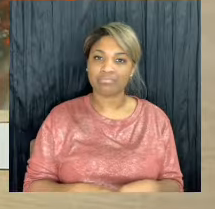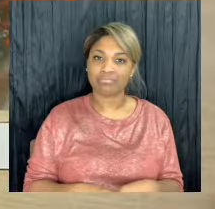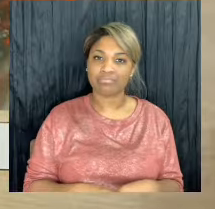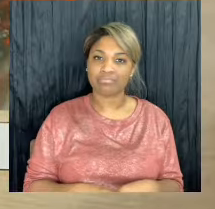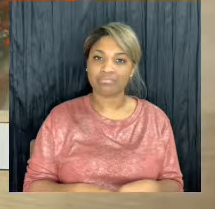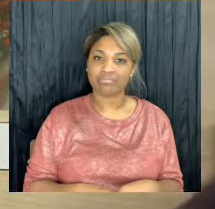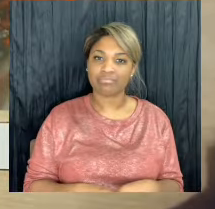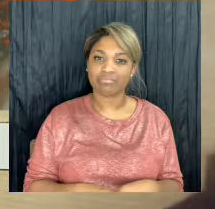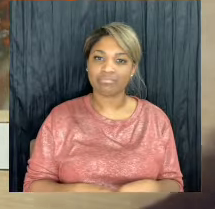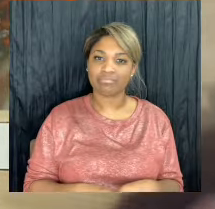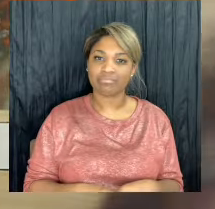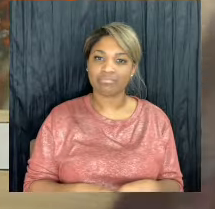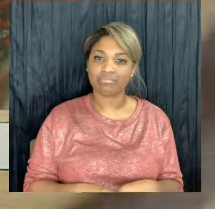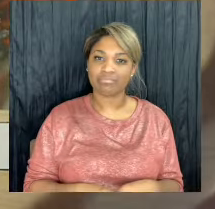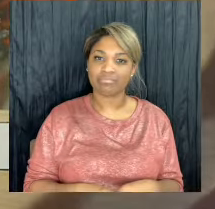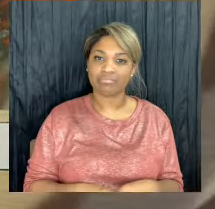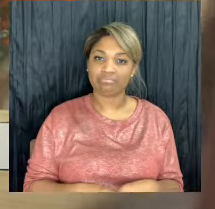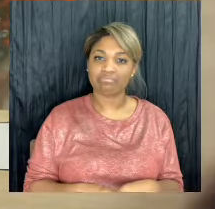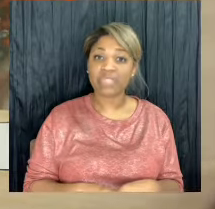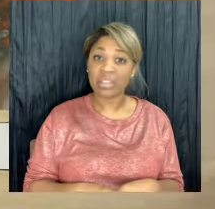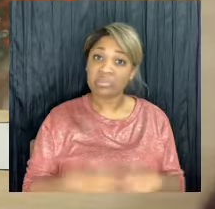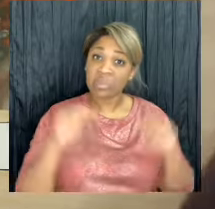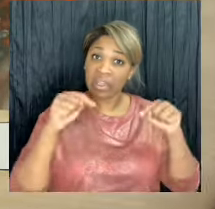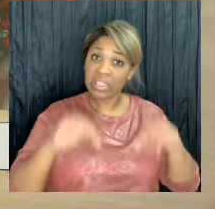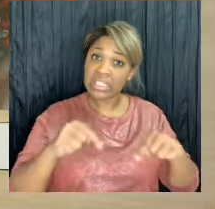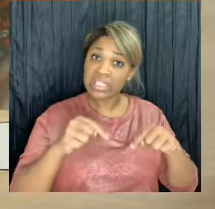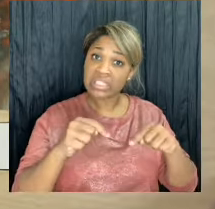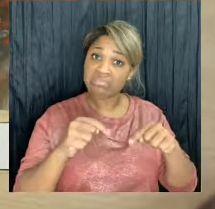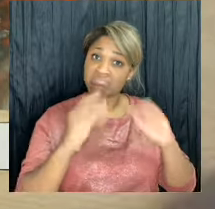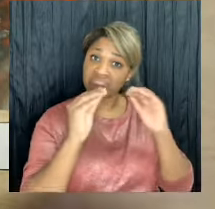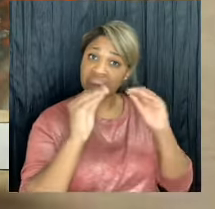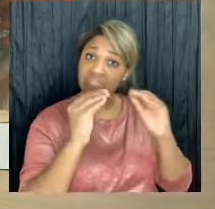So this is our lesson for this week.